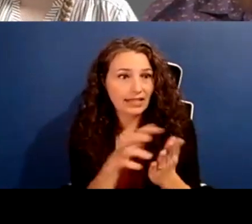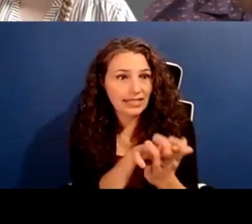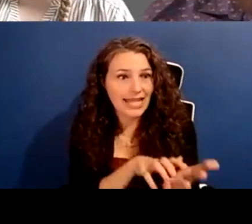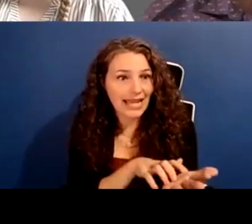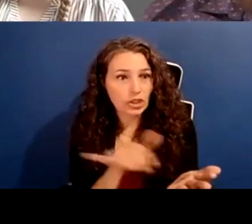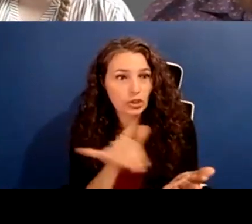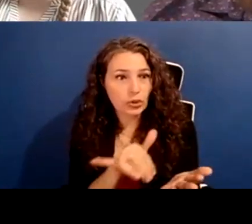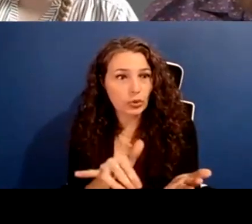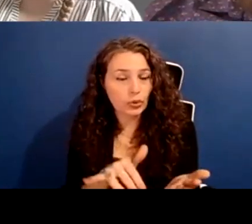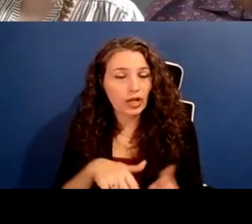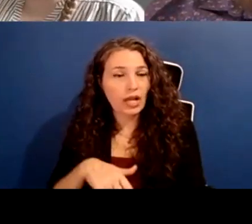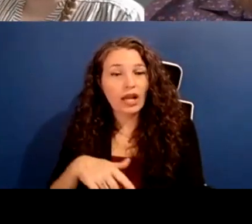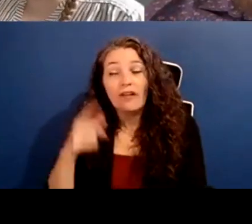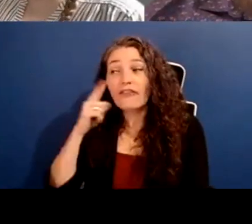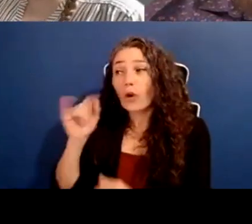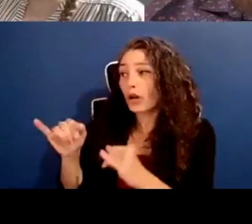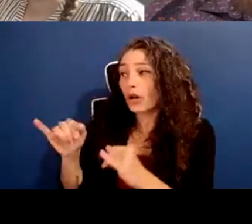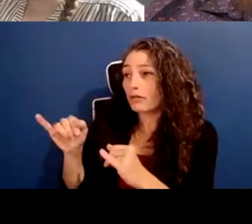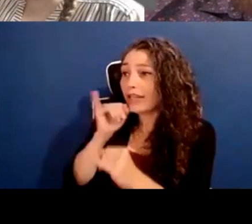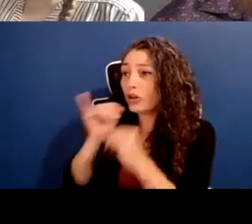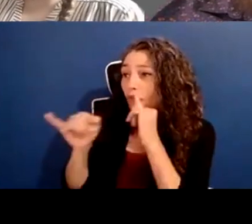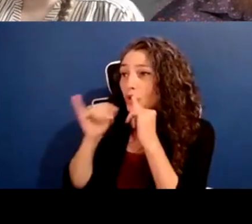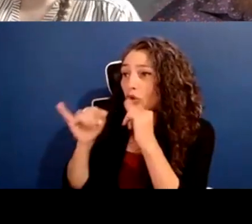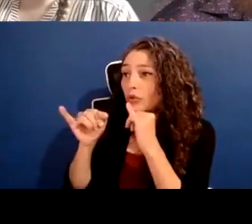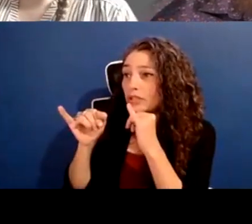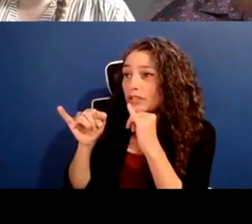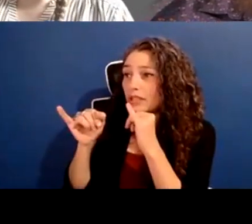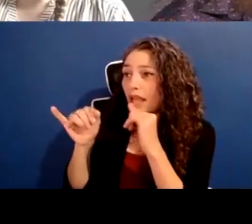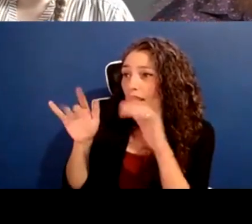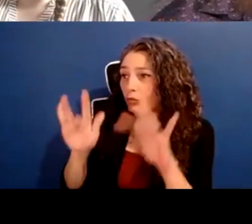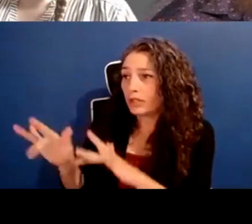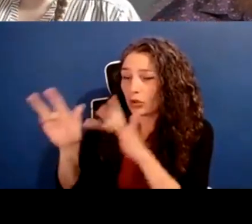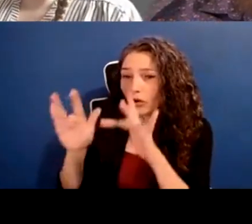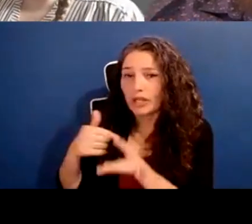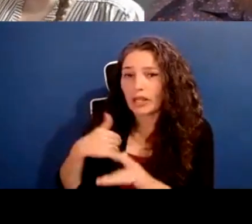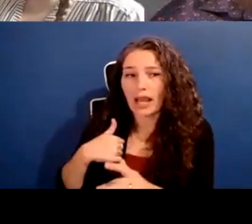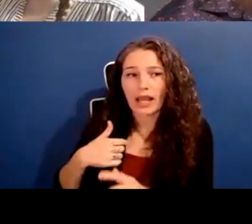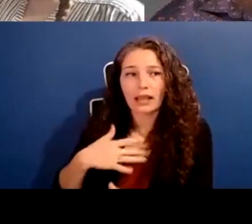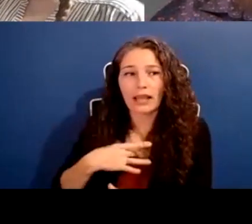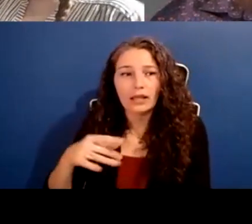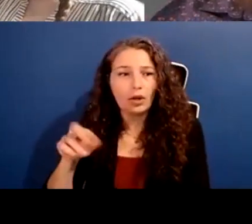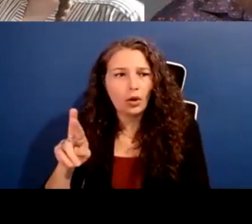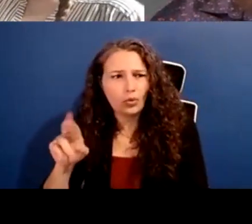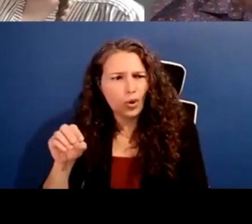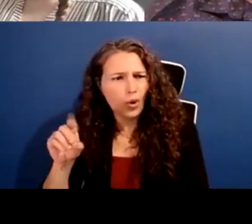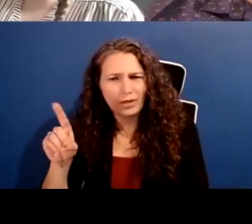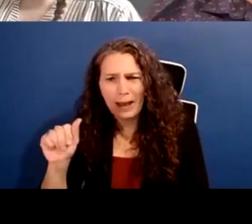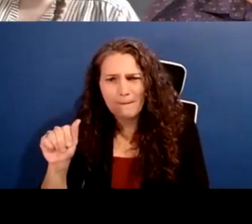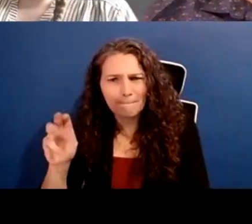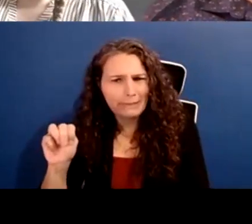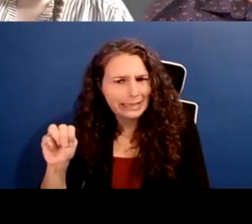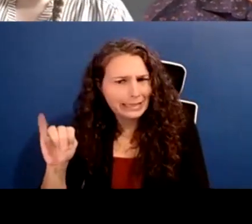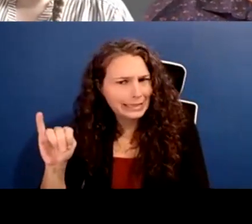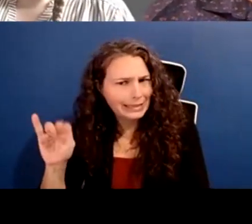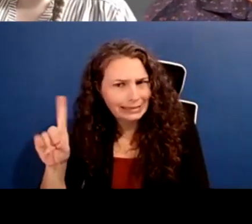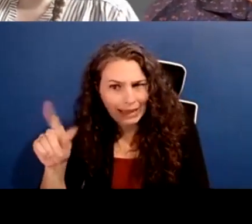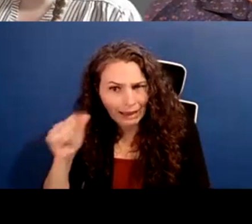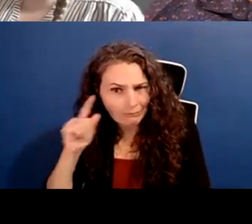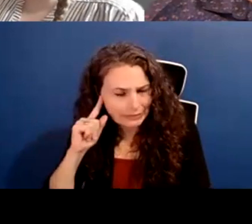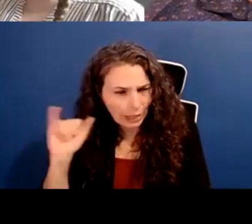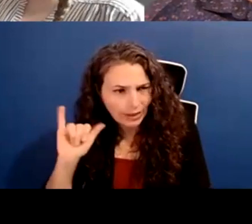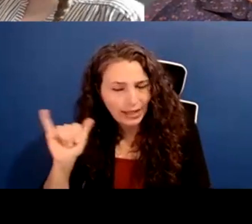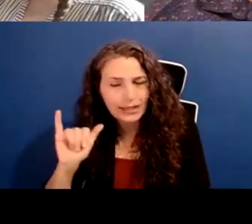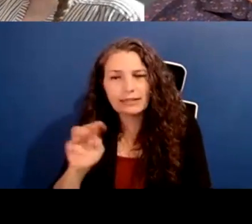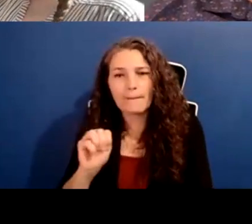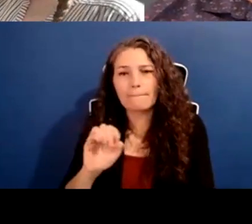as I'm recording interviews, I personally am a big fan of Rogue Amoeba. They're a Mac only company, software company, and they